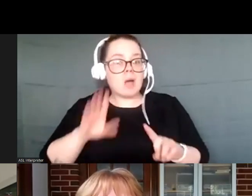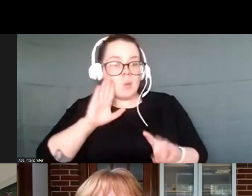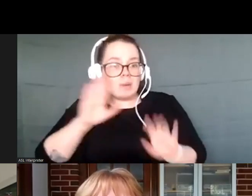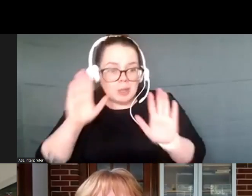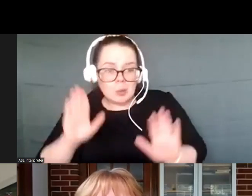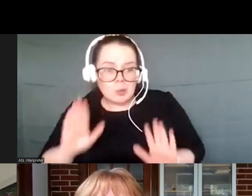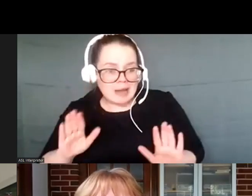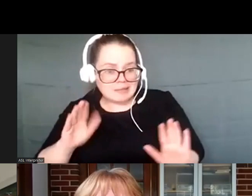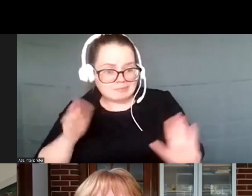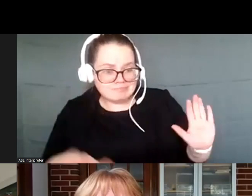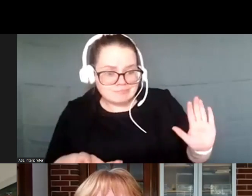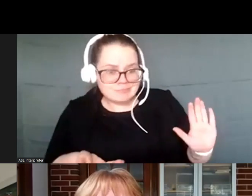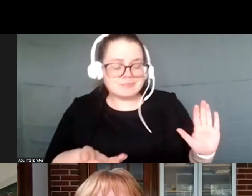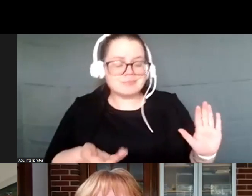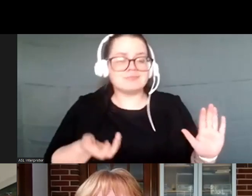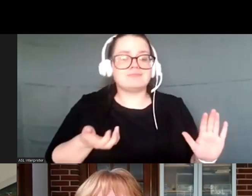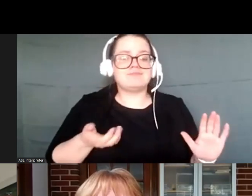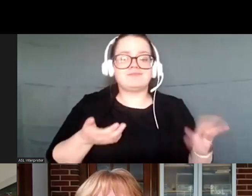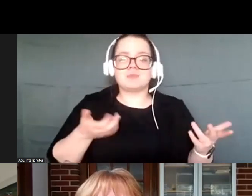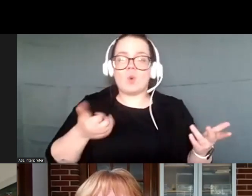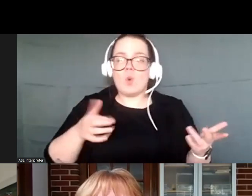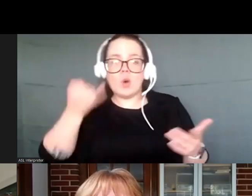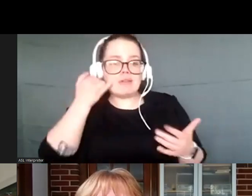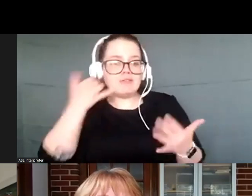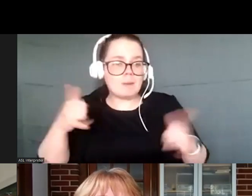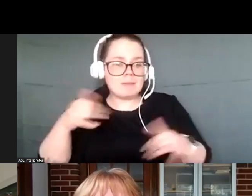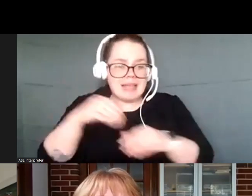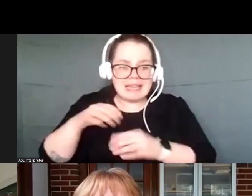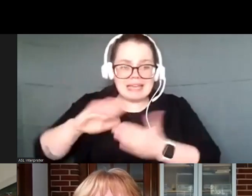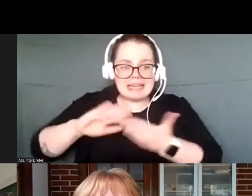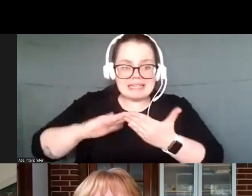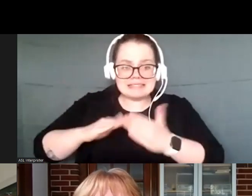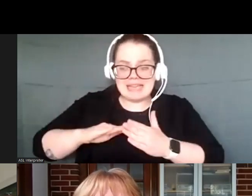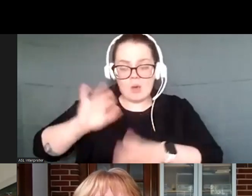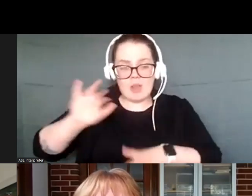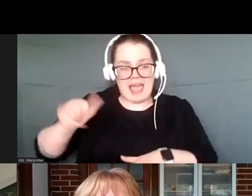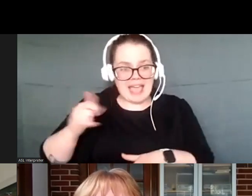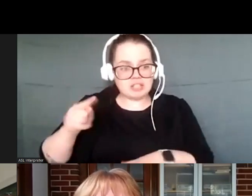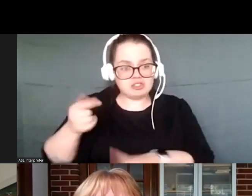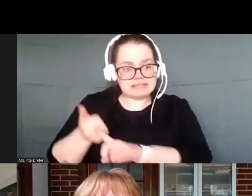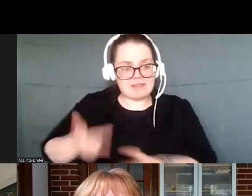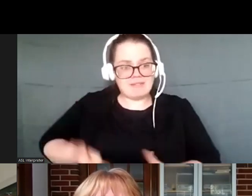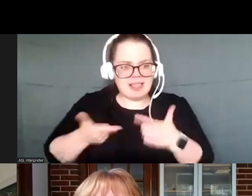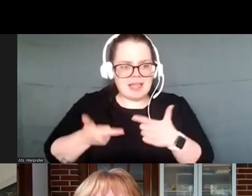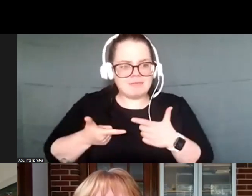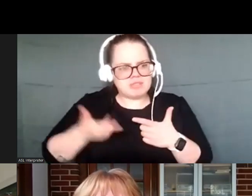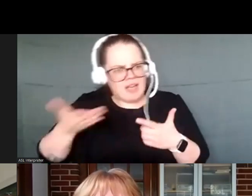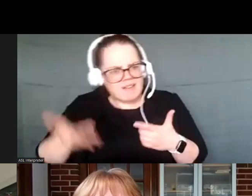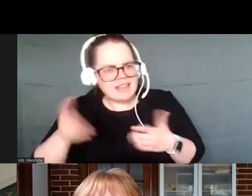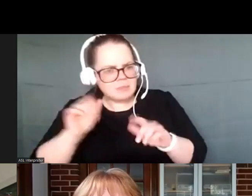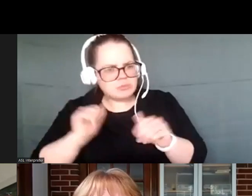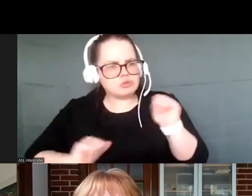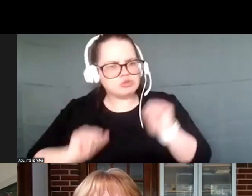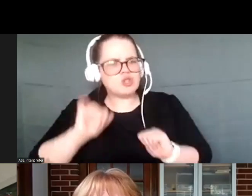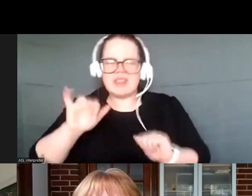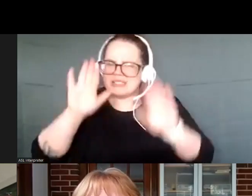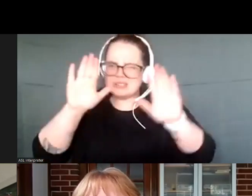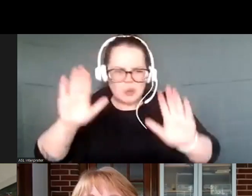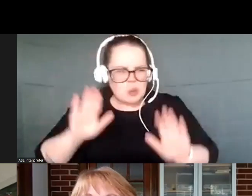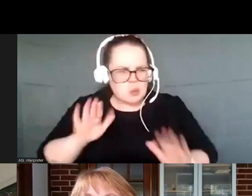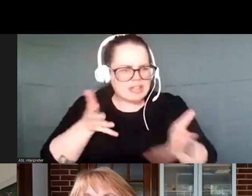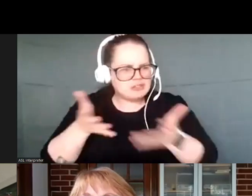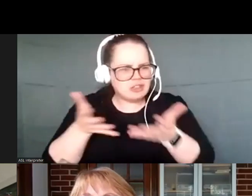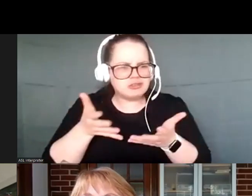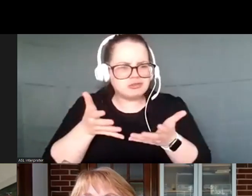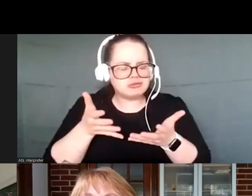town the agent lives in and you invite them to your show, that's a really nice gesture. And again, this is something that could be done sometimes